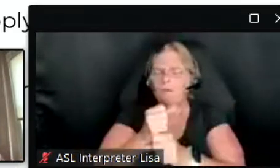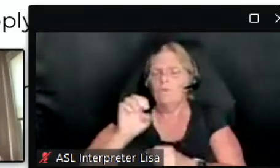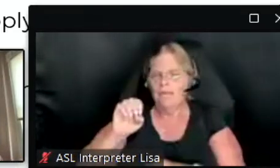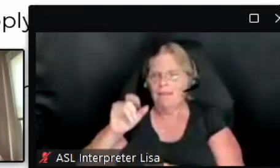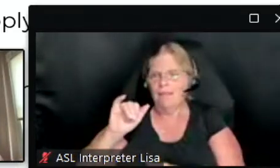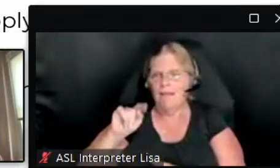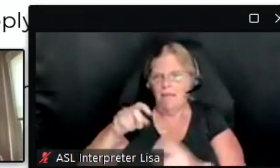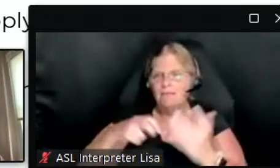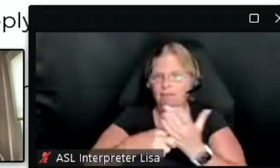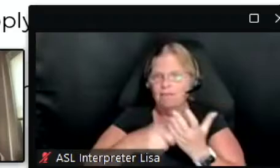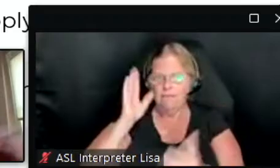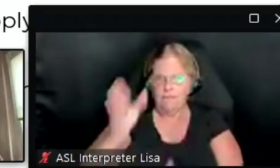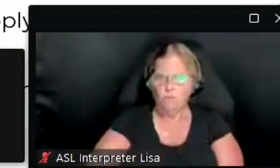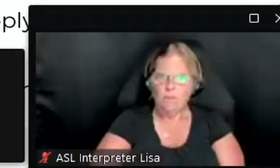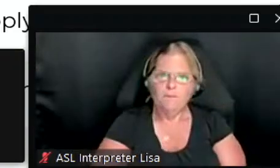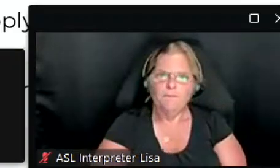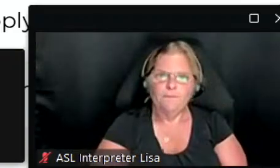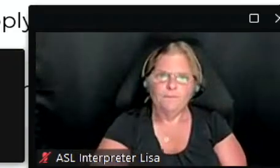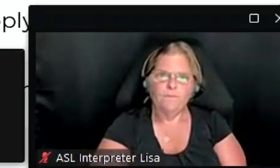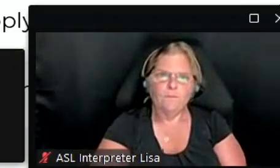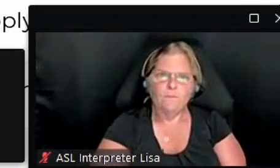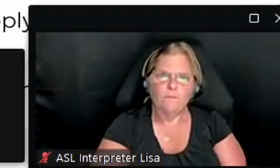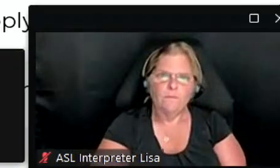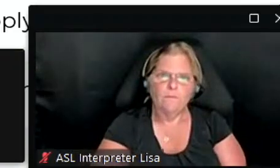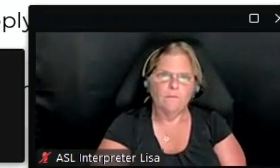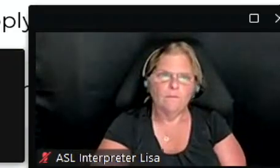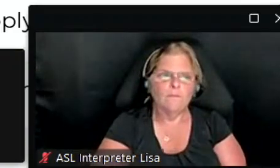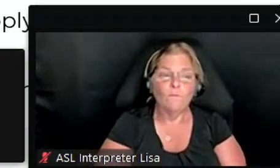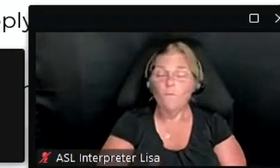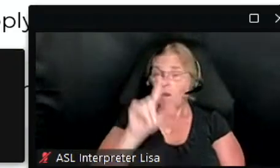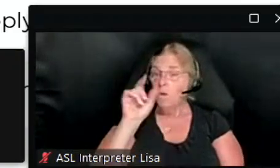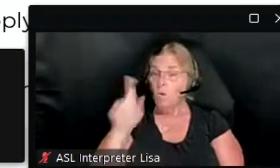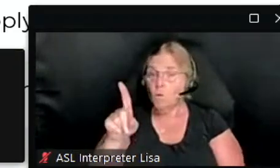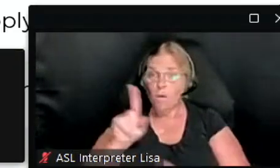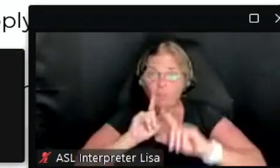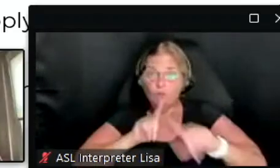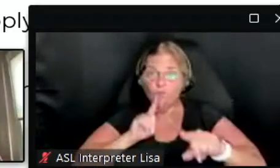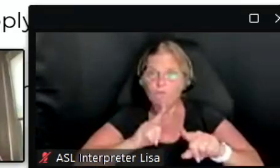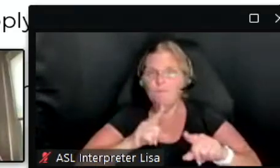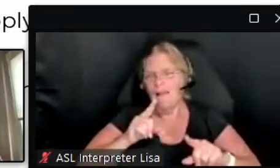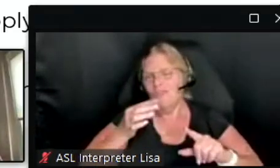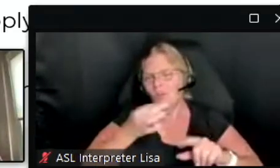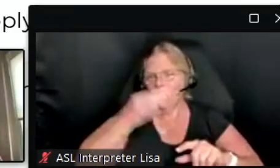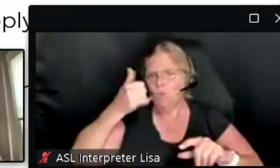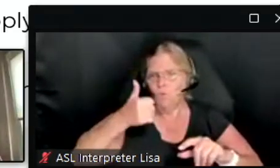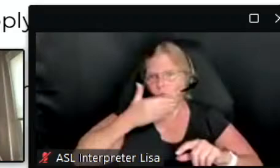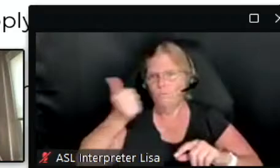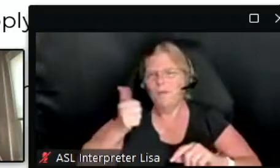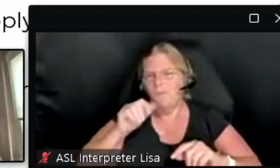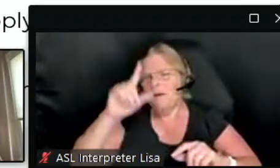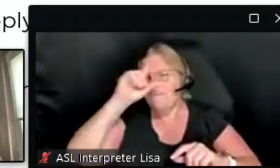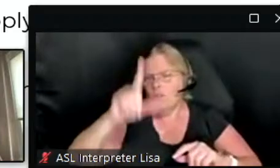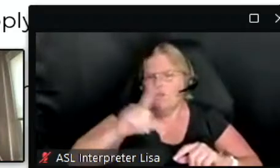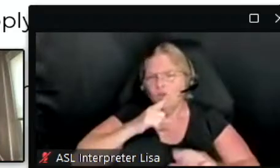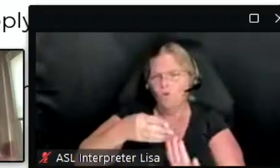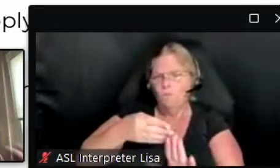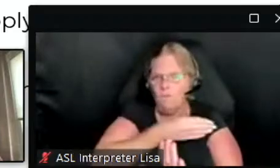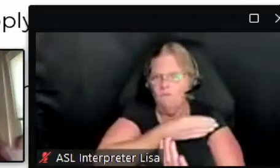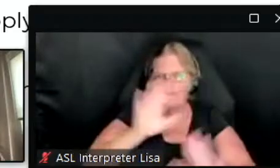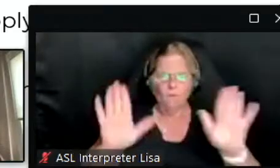and these will be the questions. And, you know, the sooner the better, but, you know, by Sunday, it would be great so that we